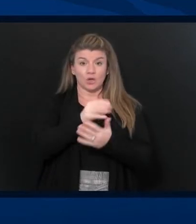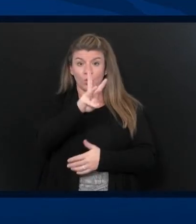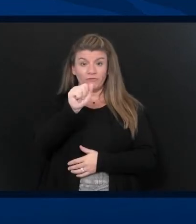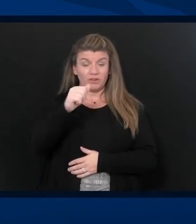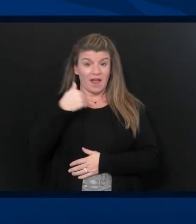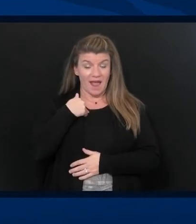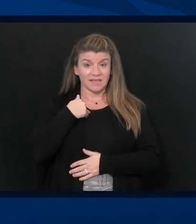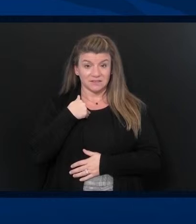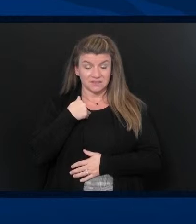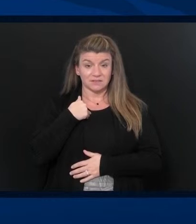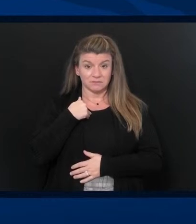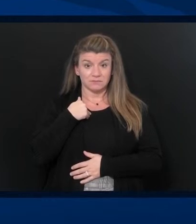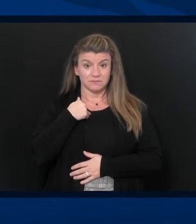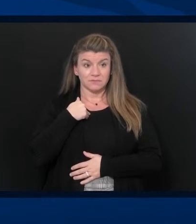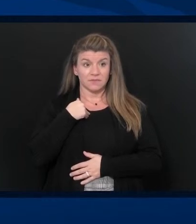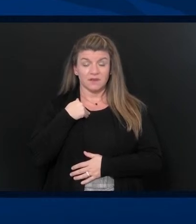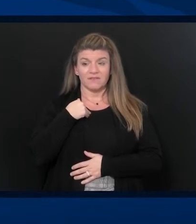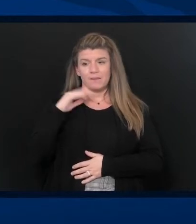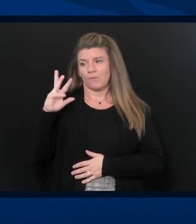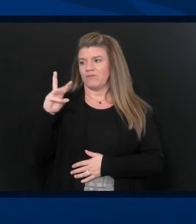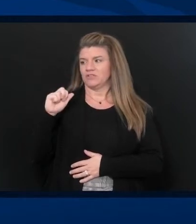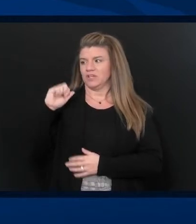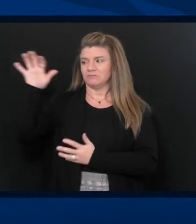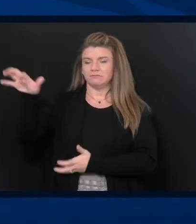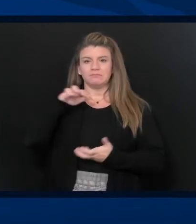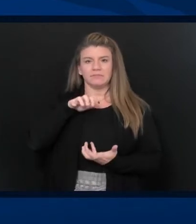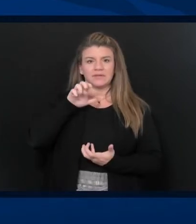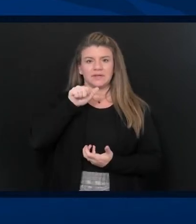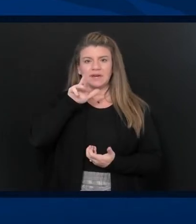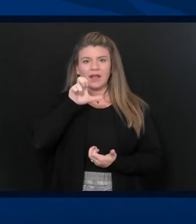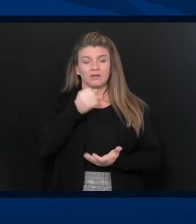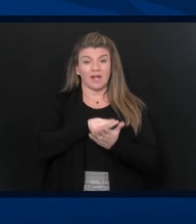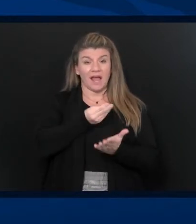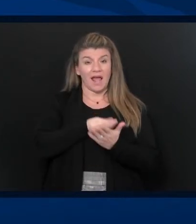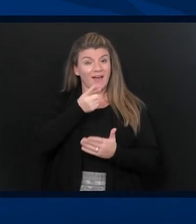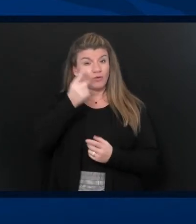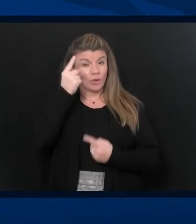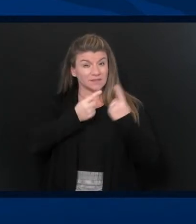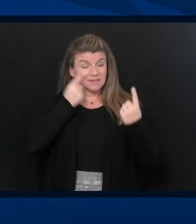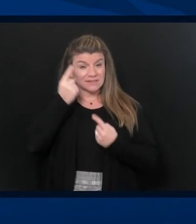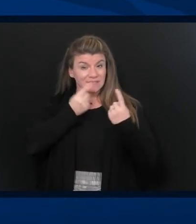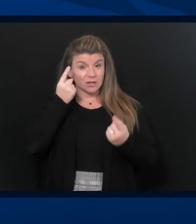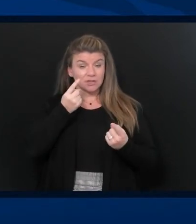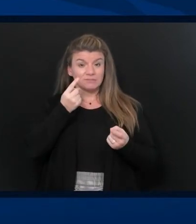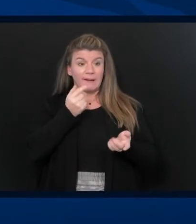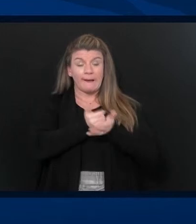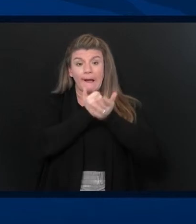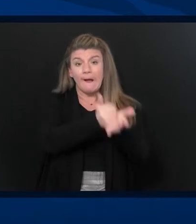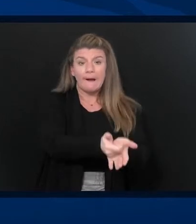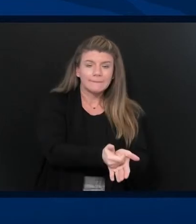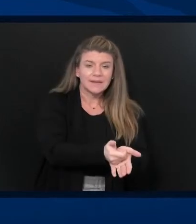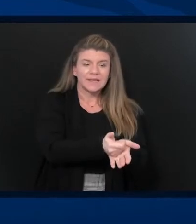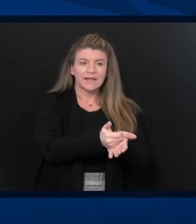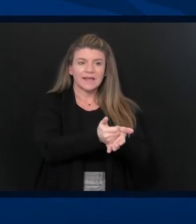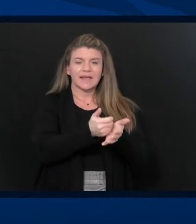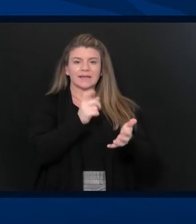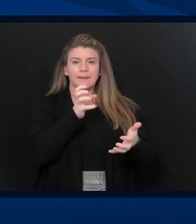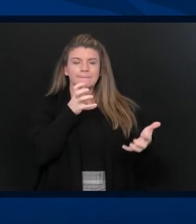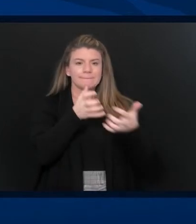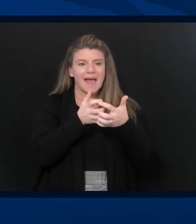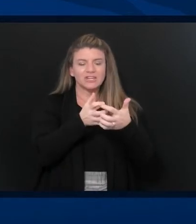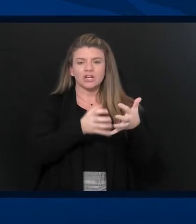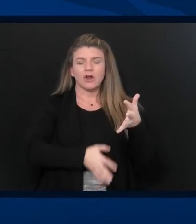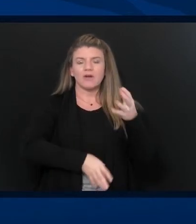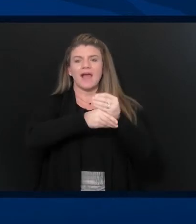West Virginia's share of the CARES Act, have you considered chipping in and either matching or